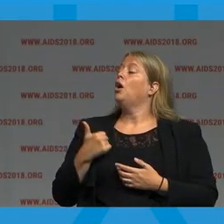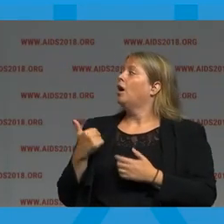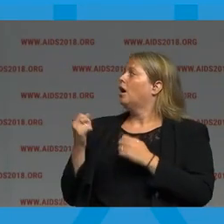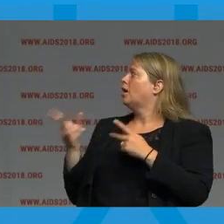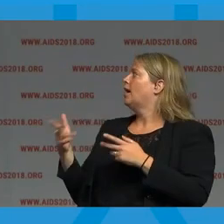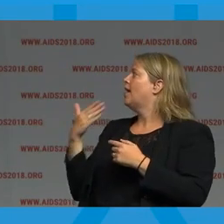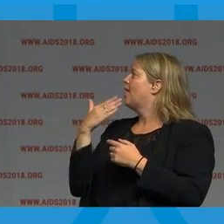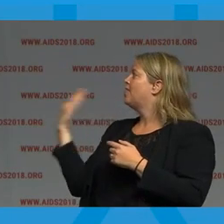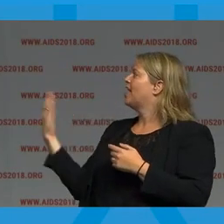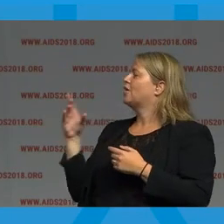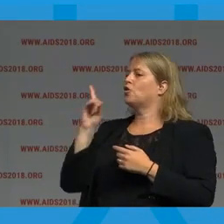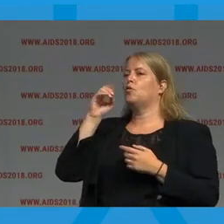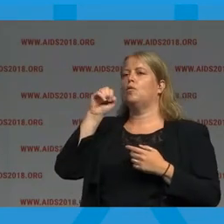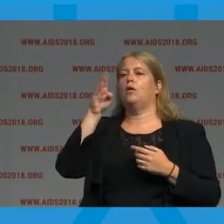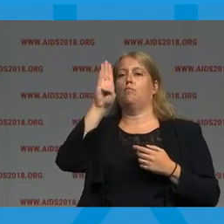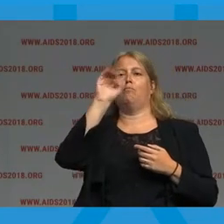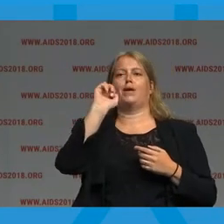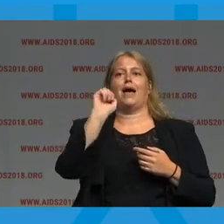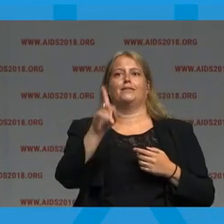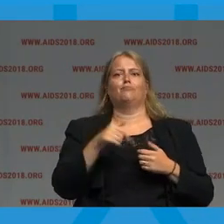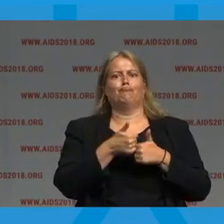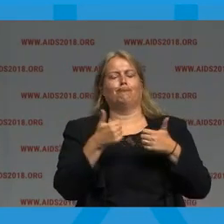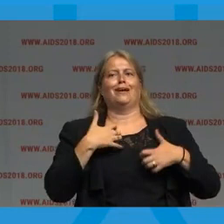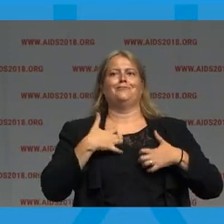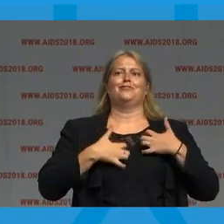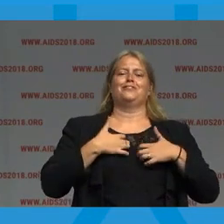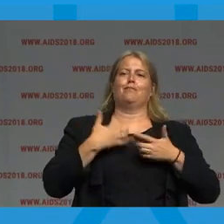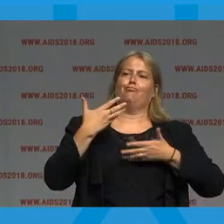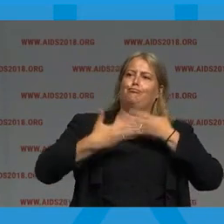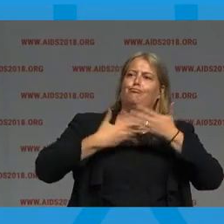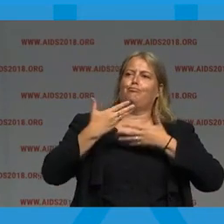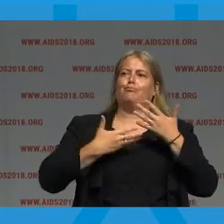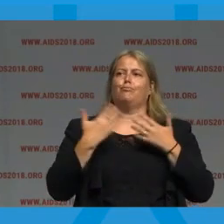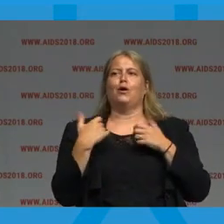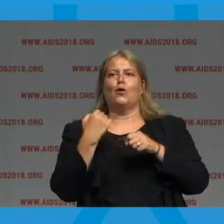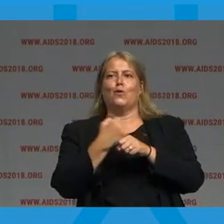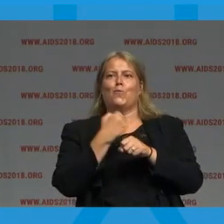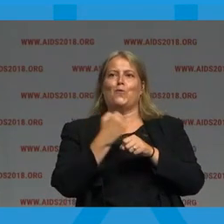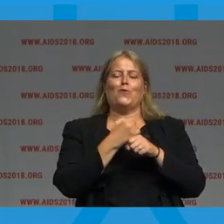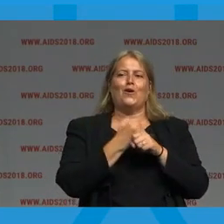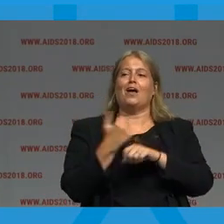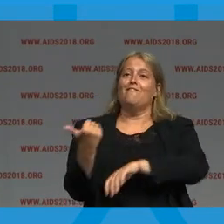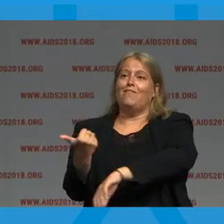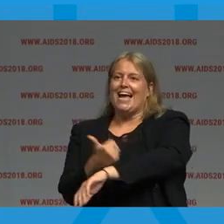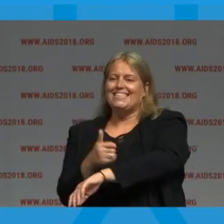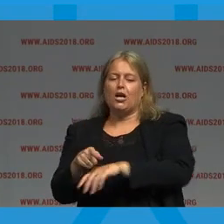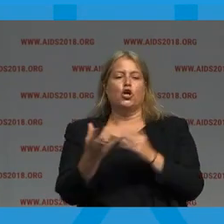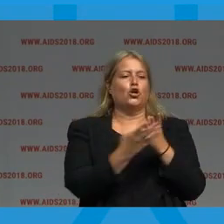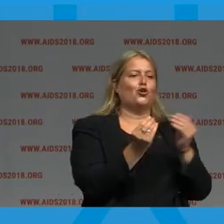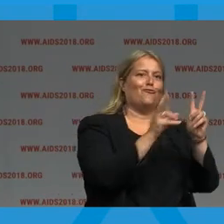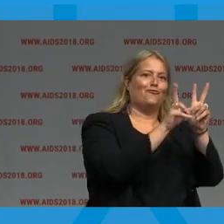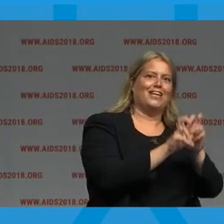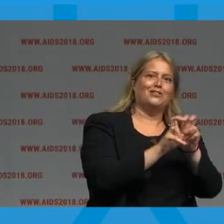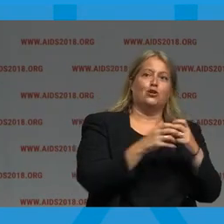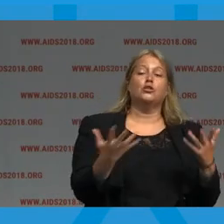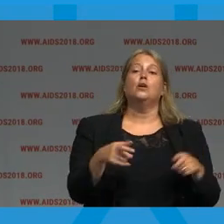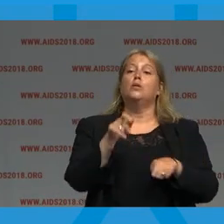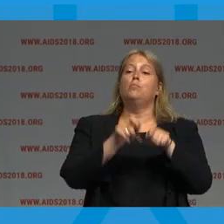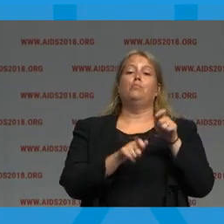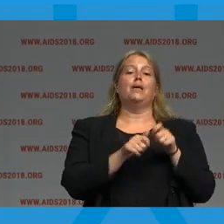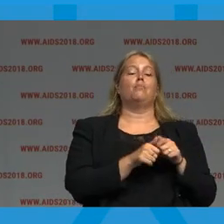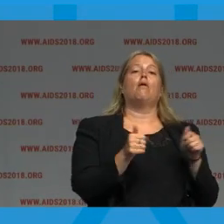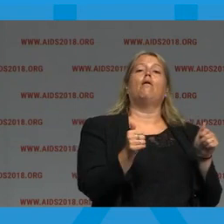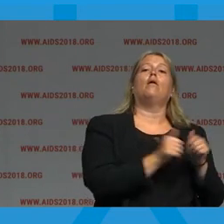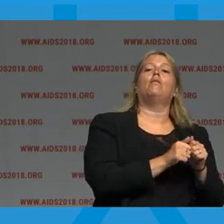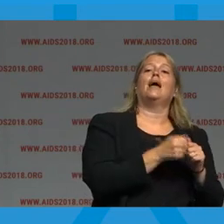for a very interesting talk on the work being done in vaccine and cure research. For people living with HIV,